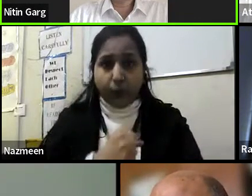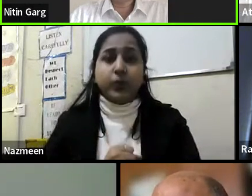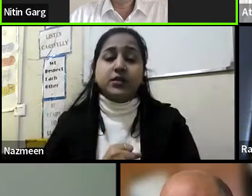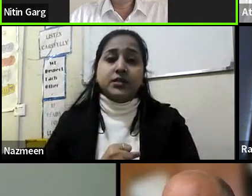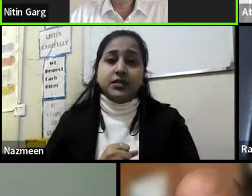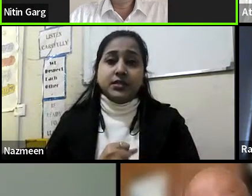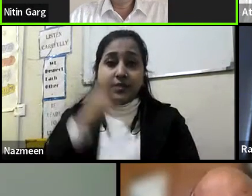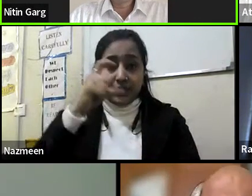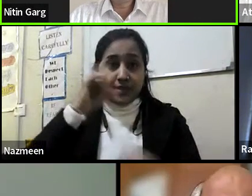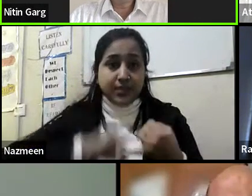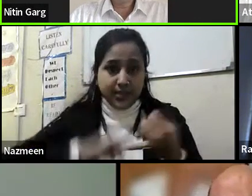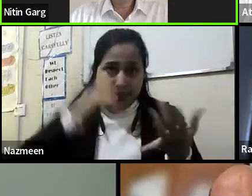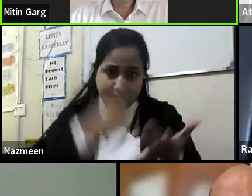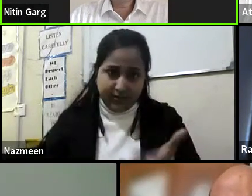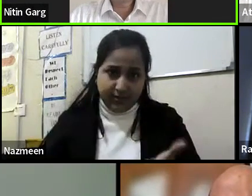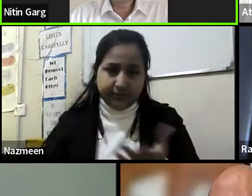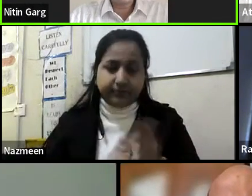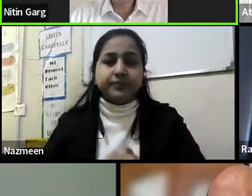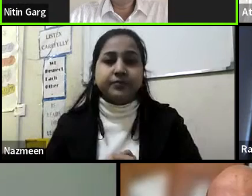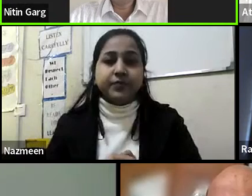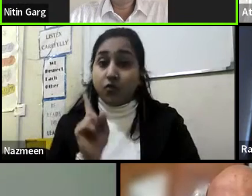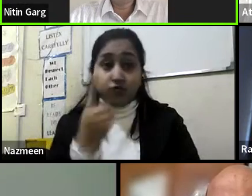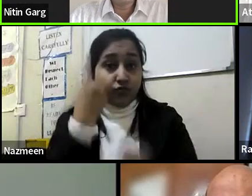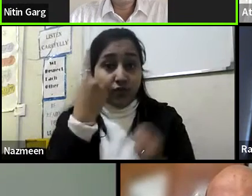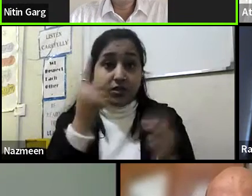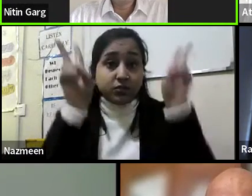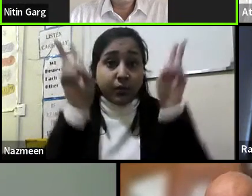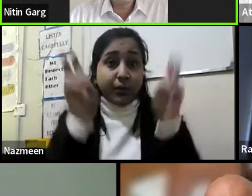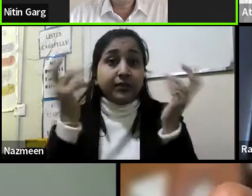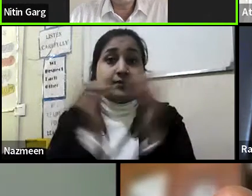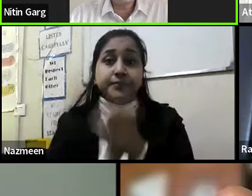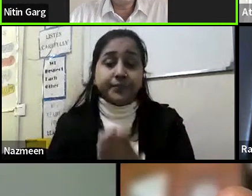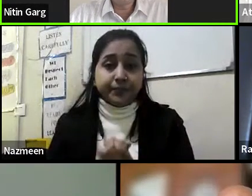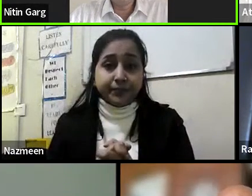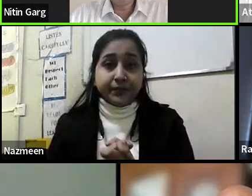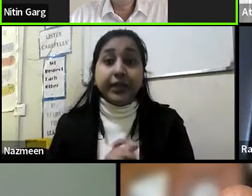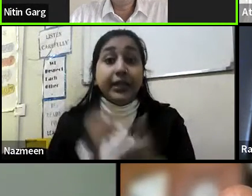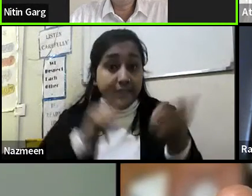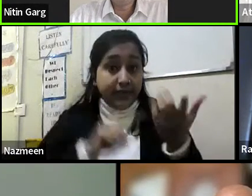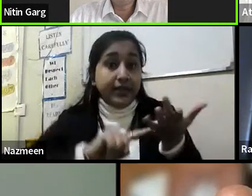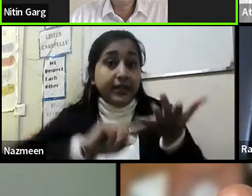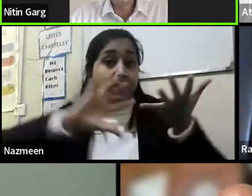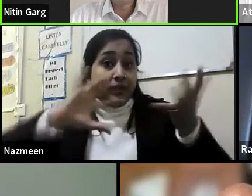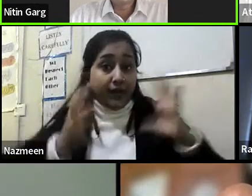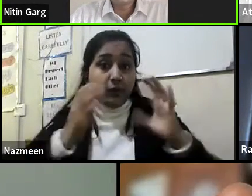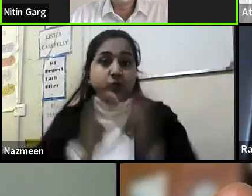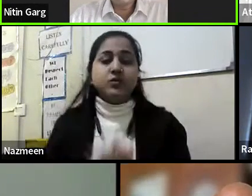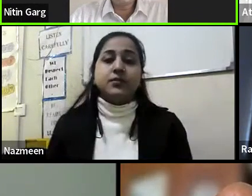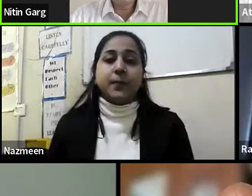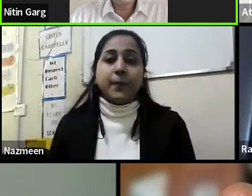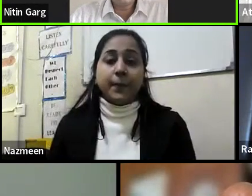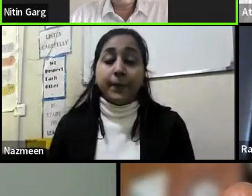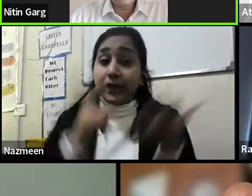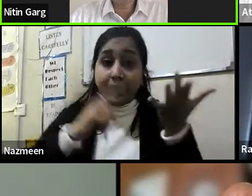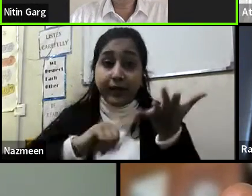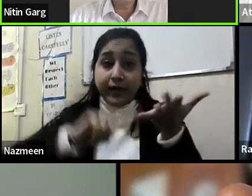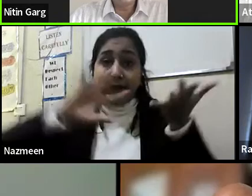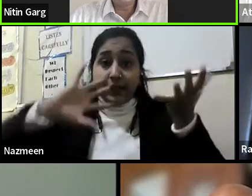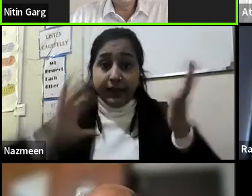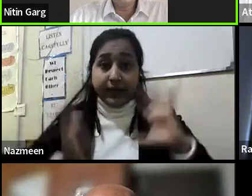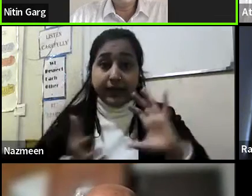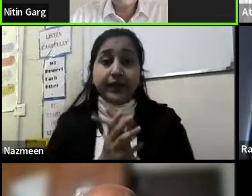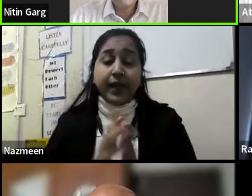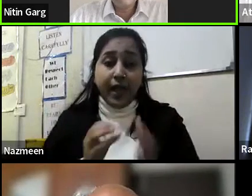corporates. So coming to the first aspect, that is technology. So technology has